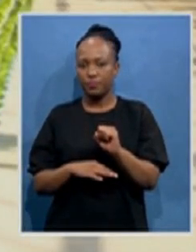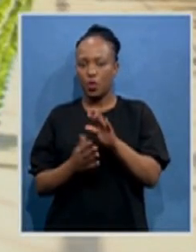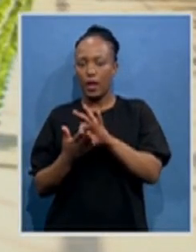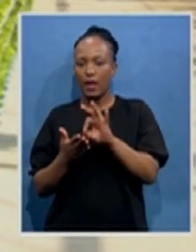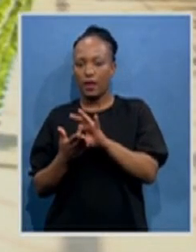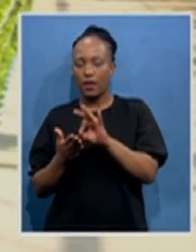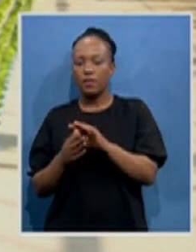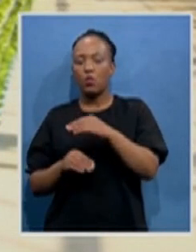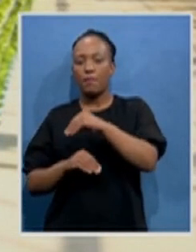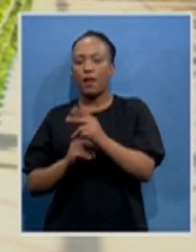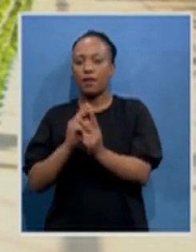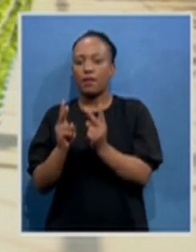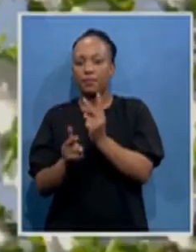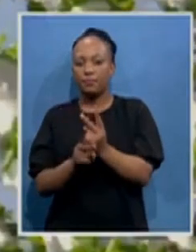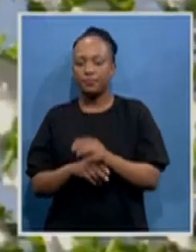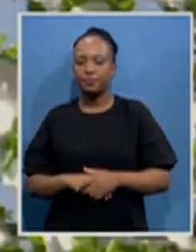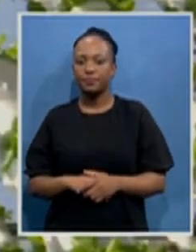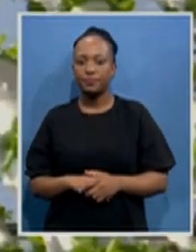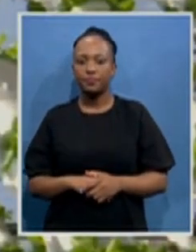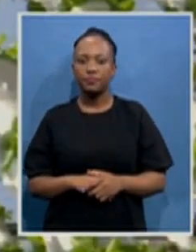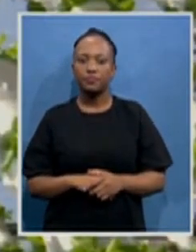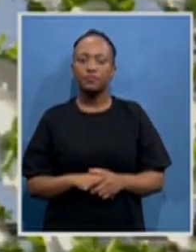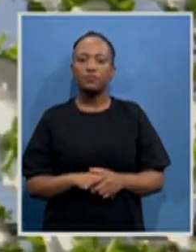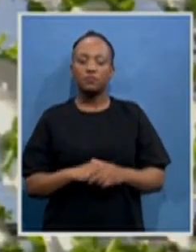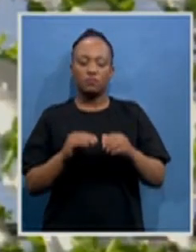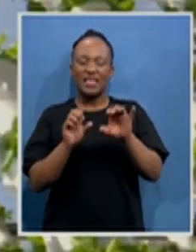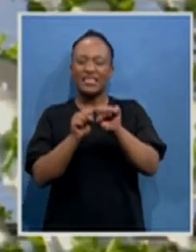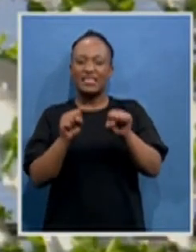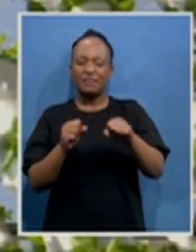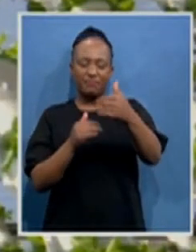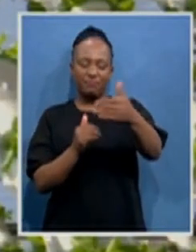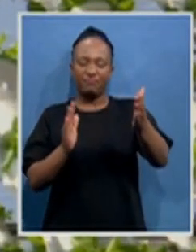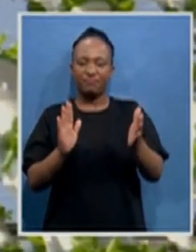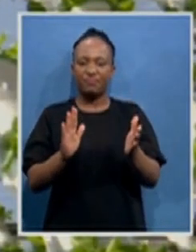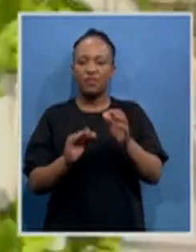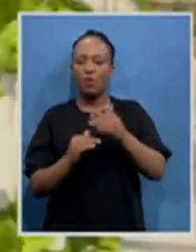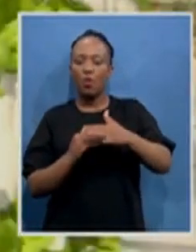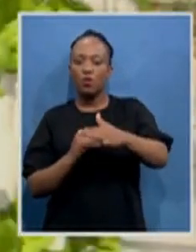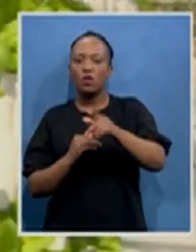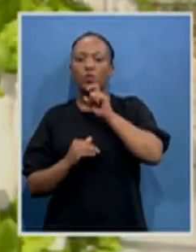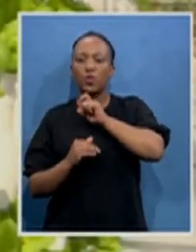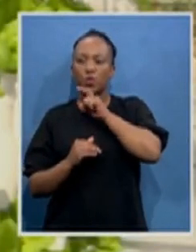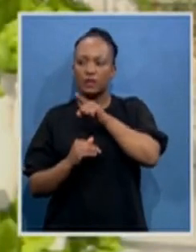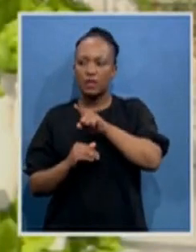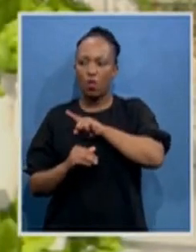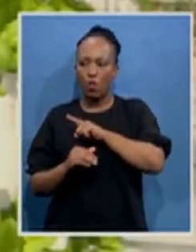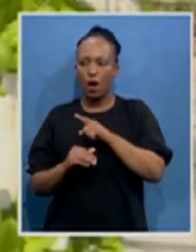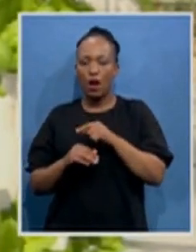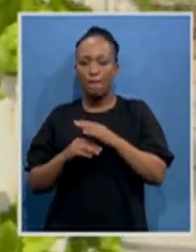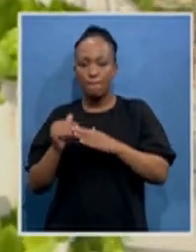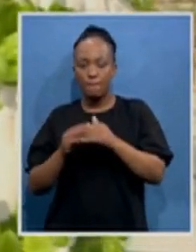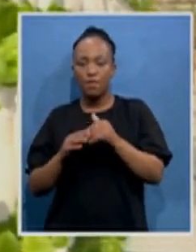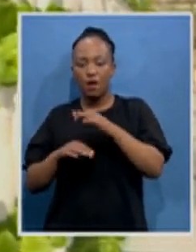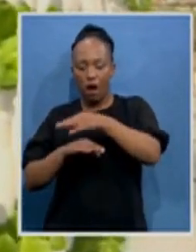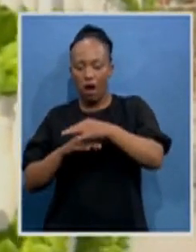water system is a modular design used to pre-treat, distribute and clean the plant water. We use these